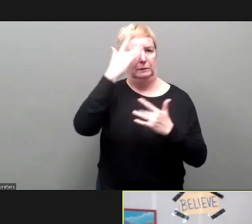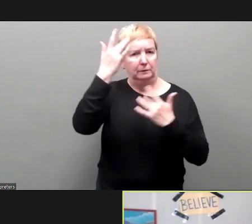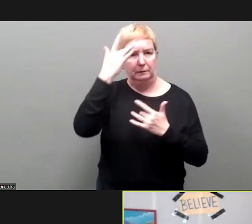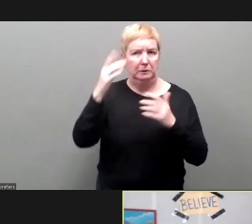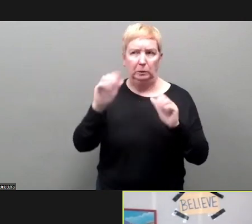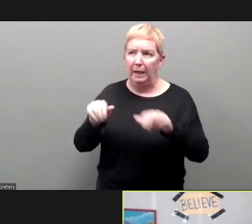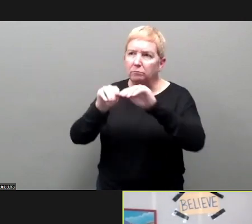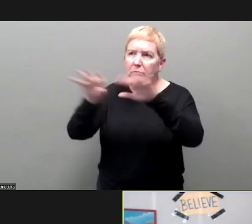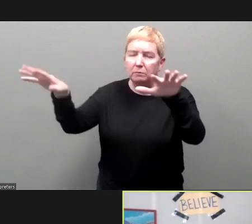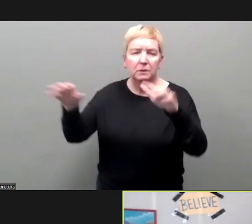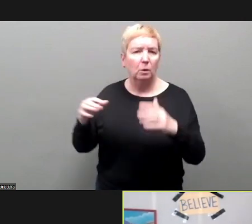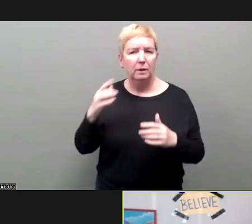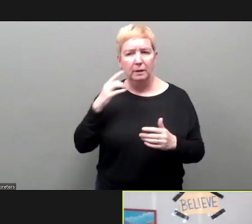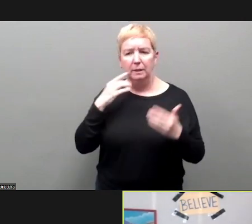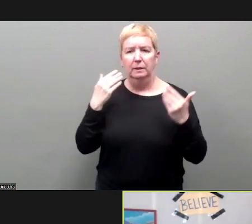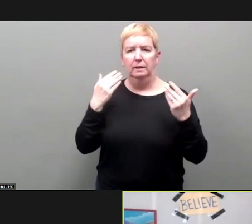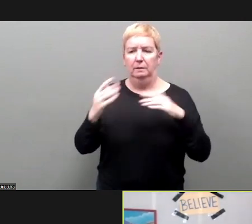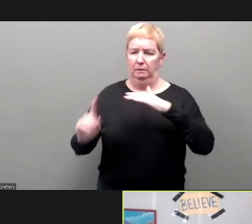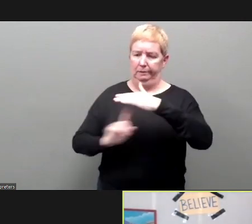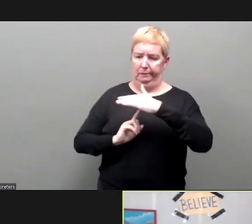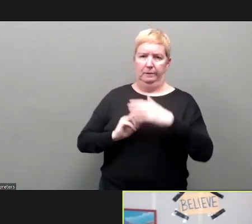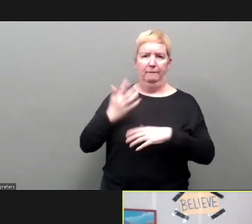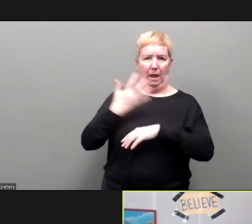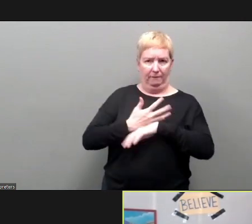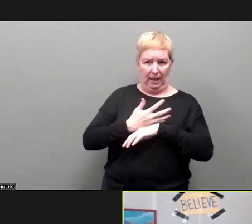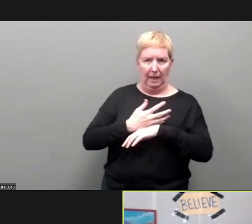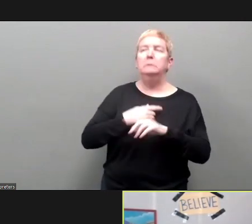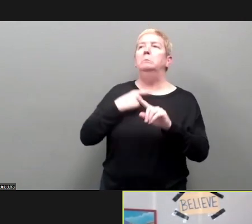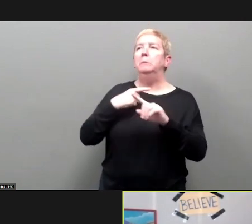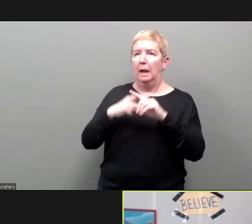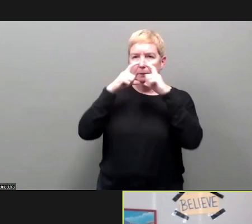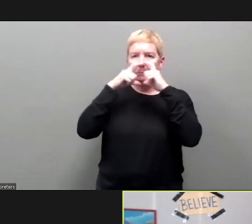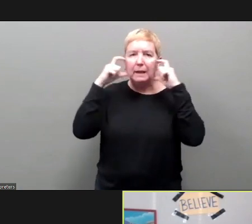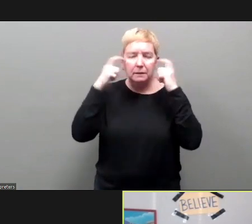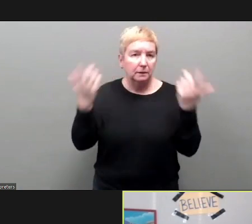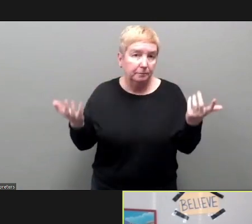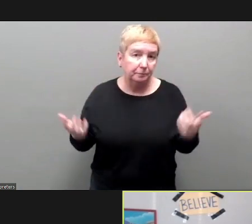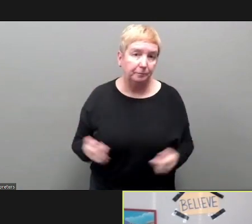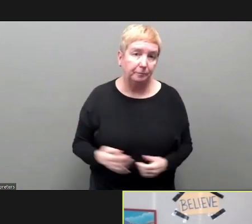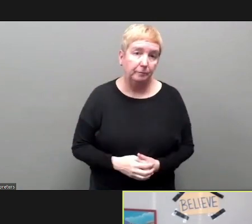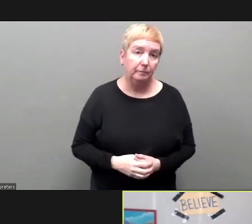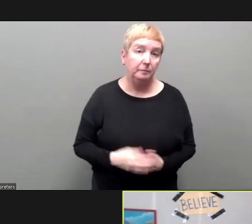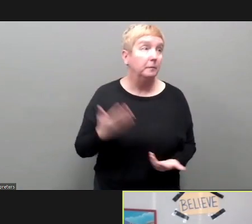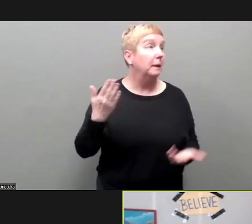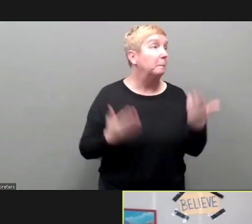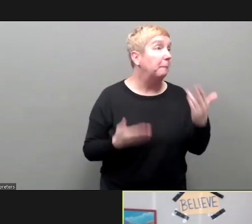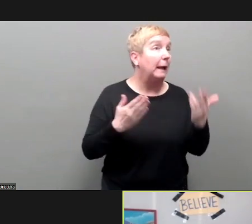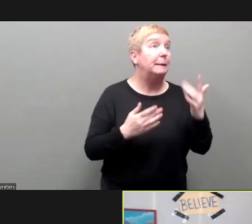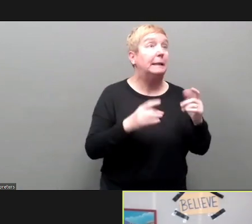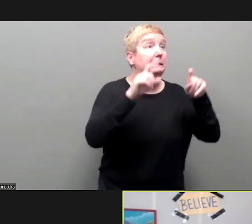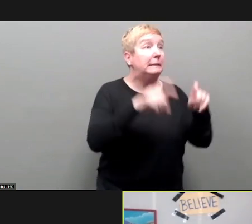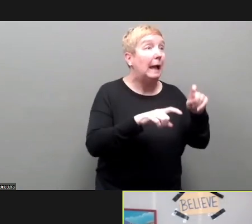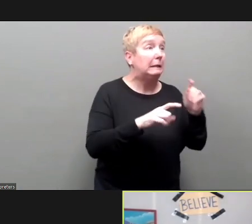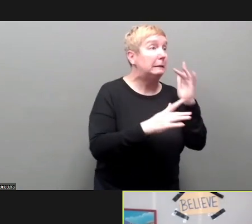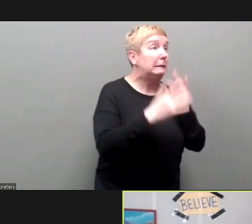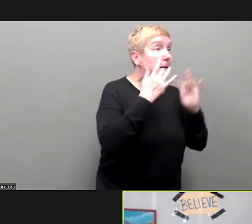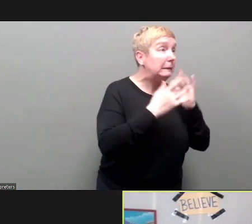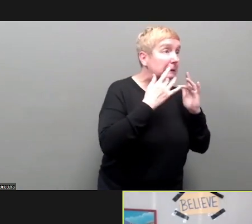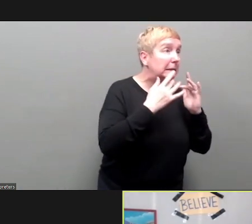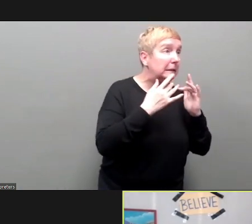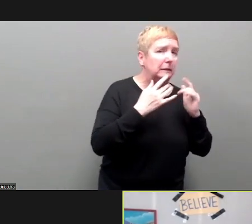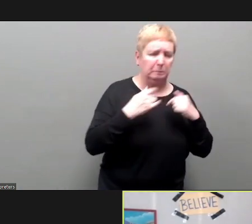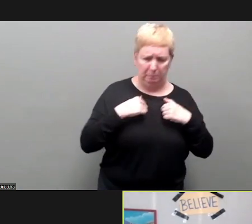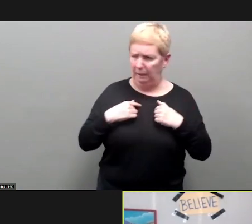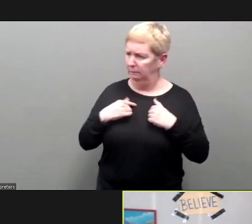that, it's all about learning to live with COVID. We may not always have access to tests, but we do know when we have symptoms and don't want